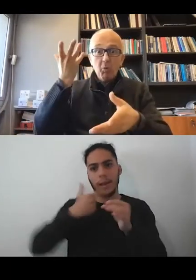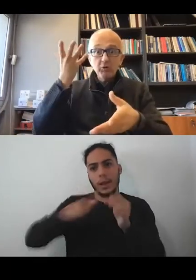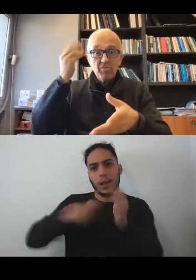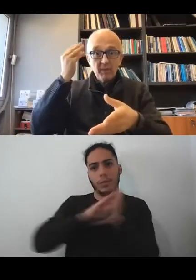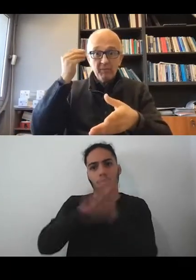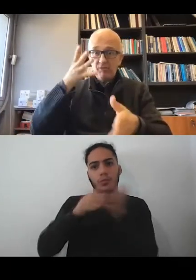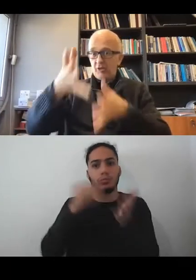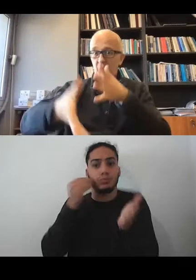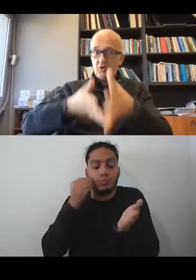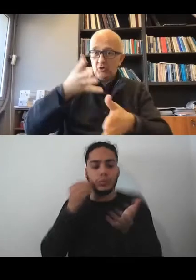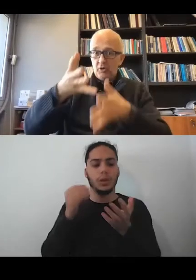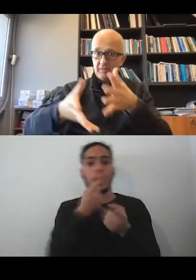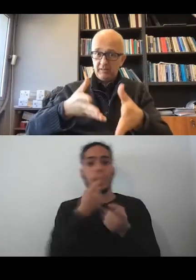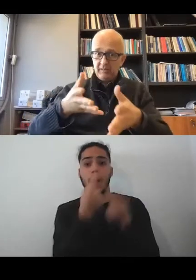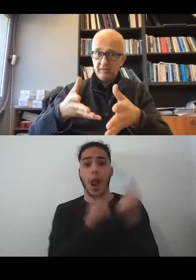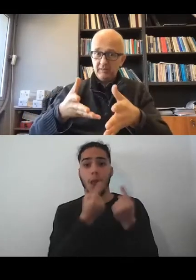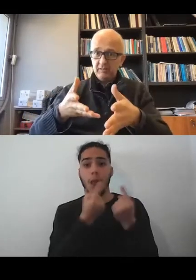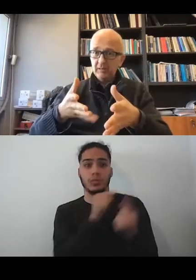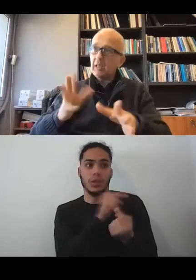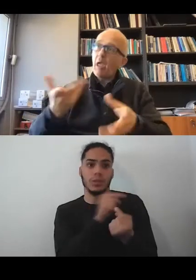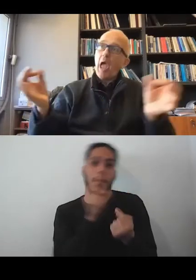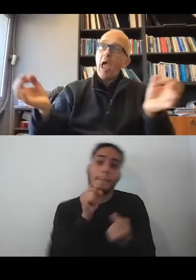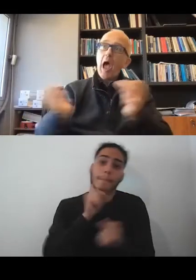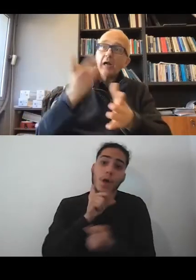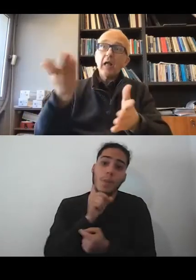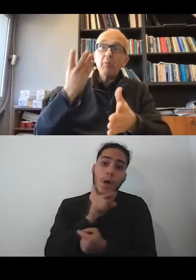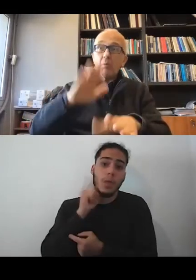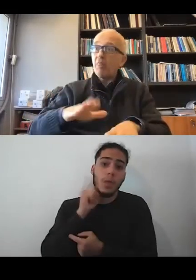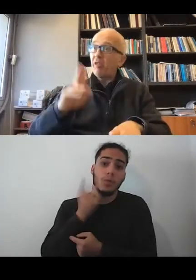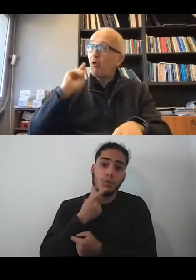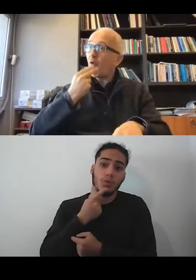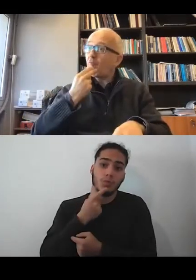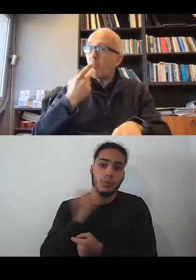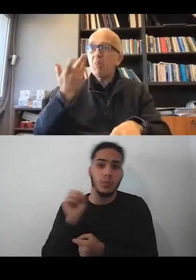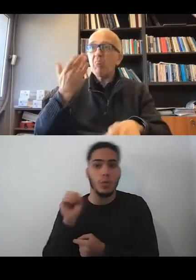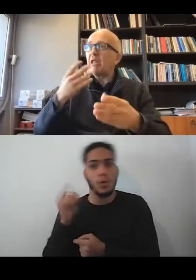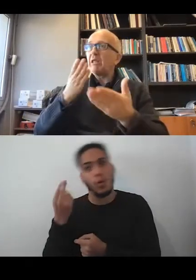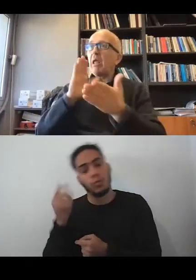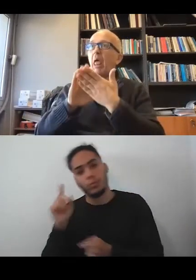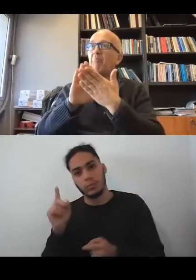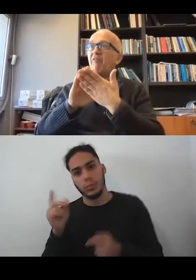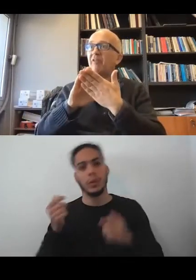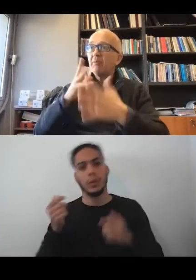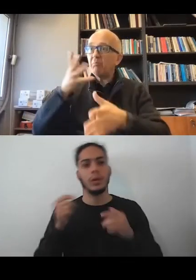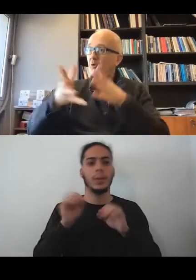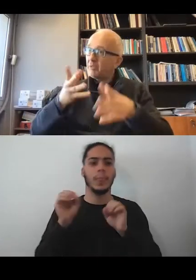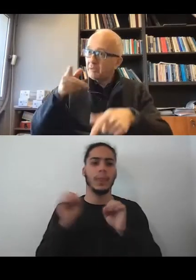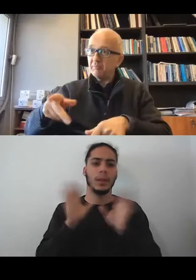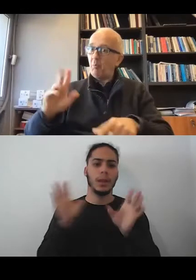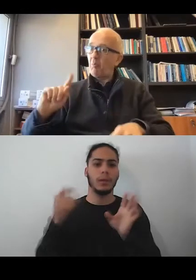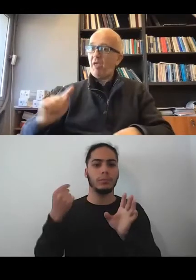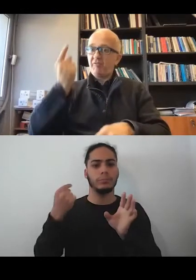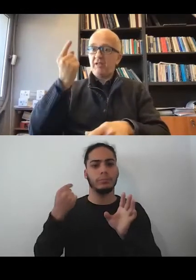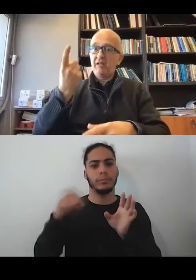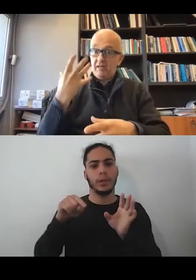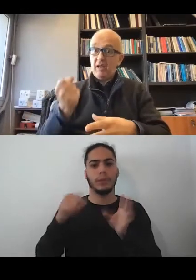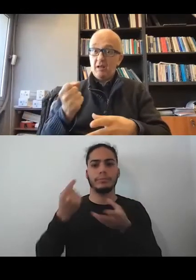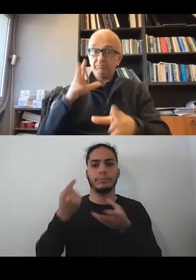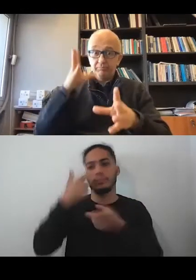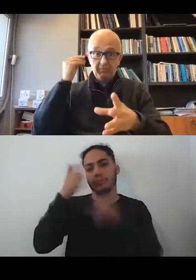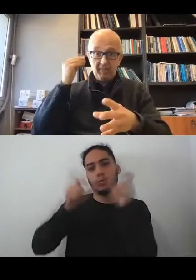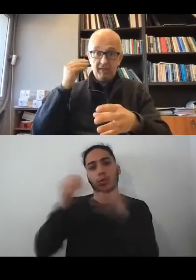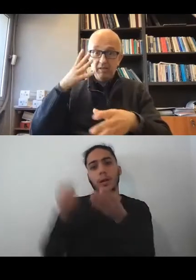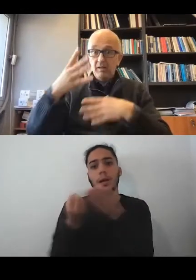of them may be deaf. And of course, we have the content creators, who are the